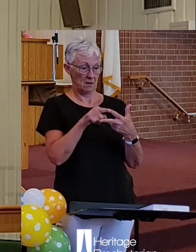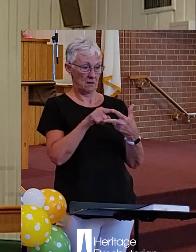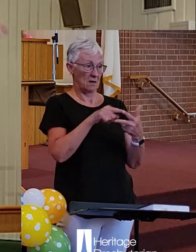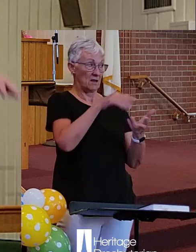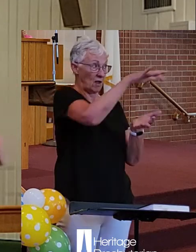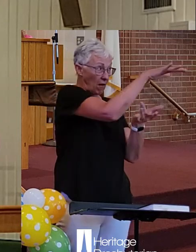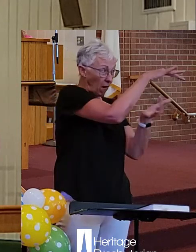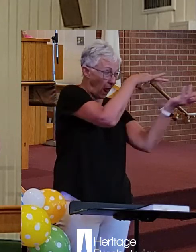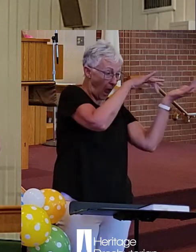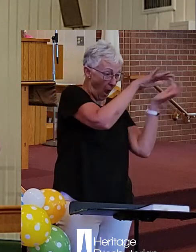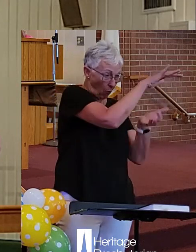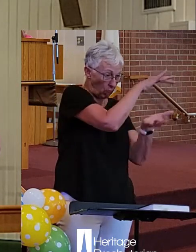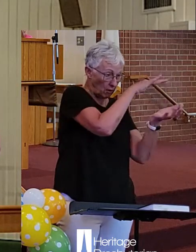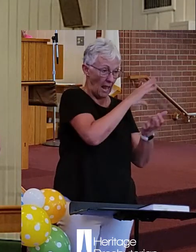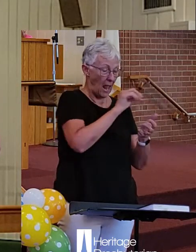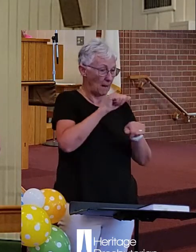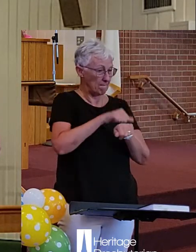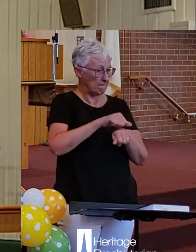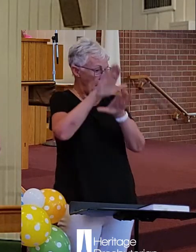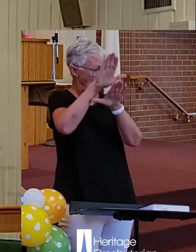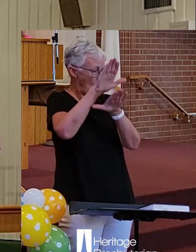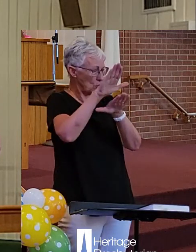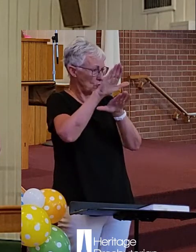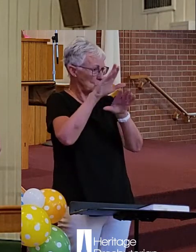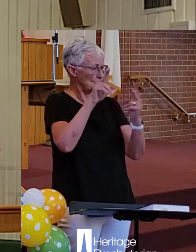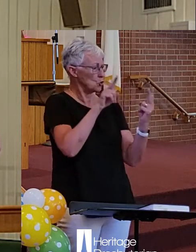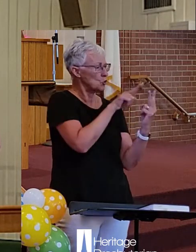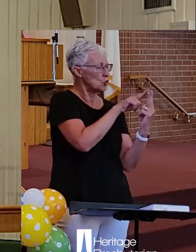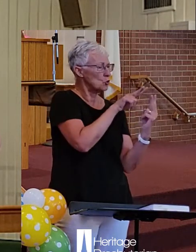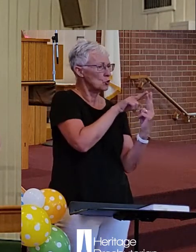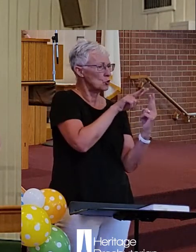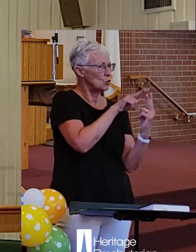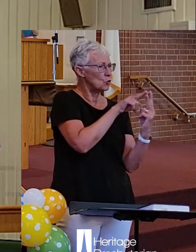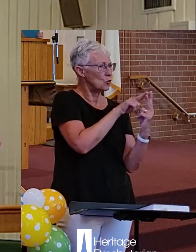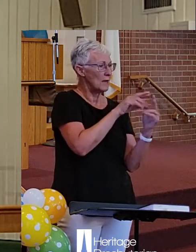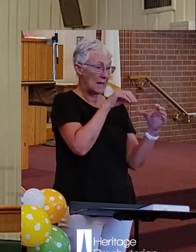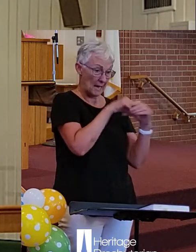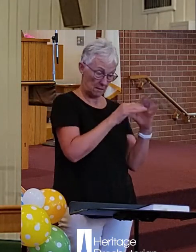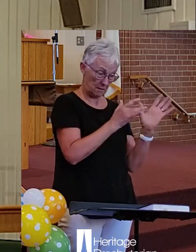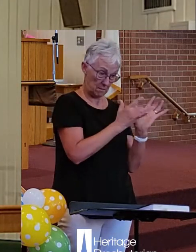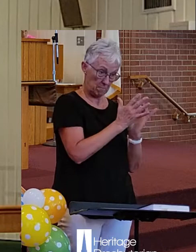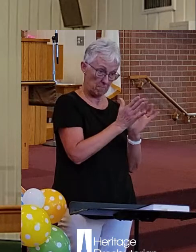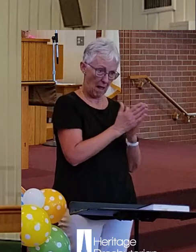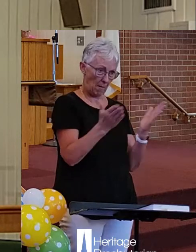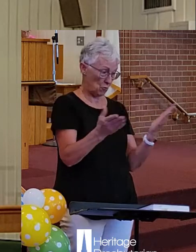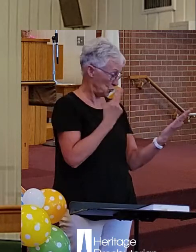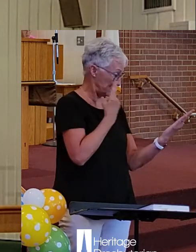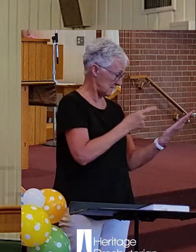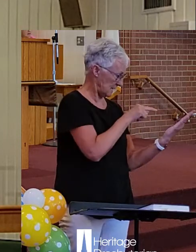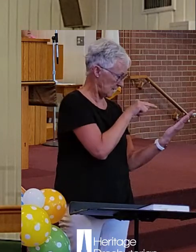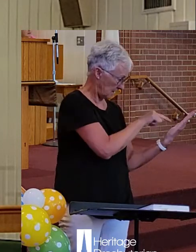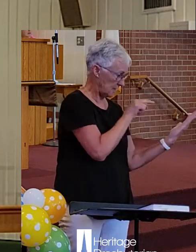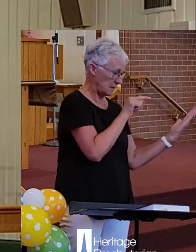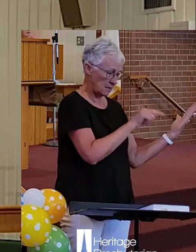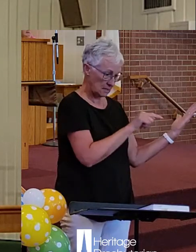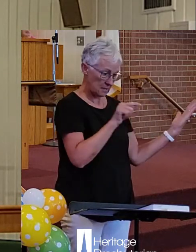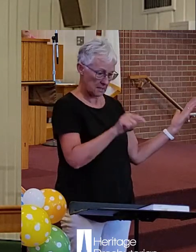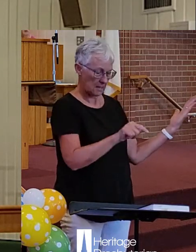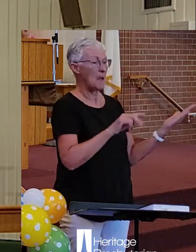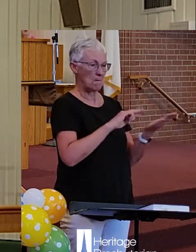those two often signify God is going to speak. Earth and